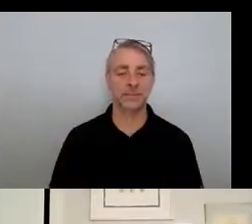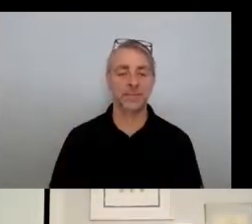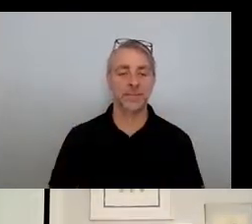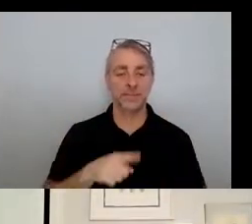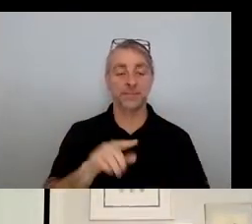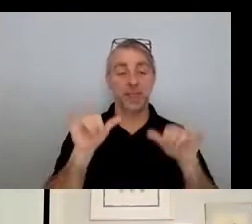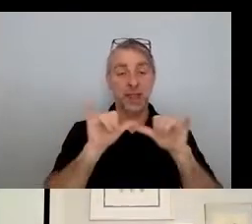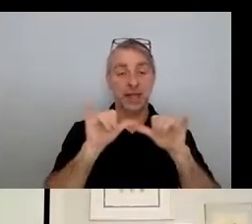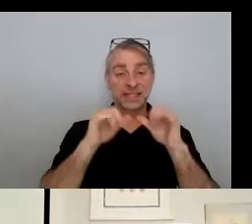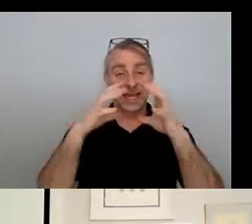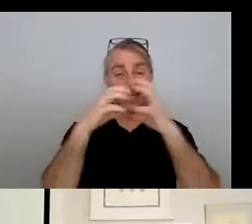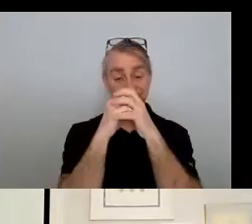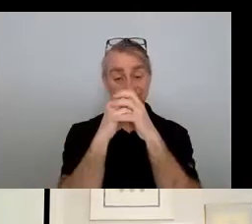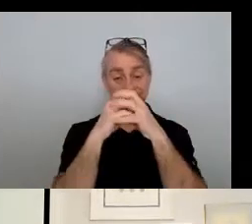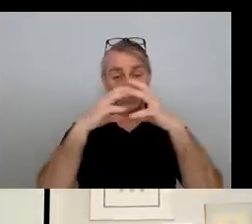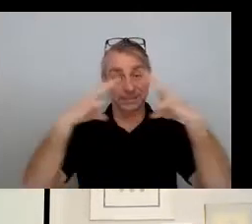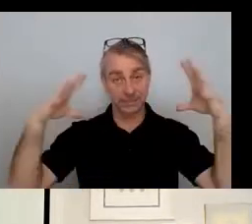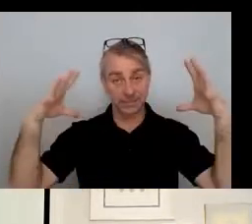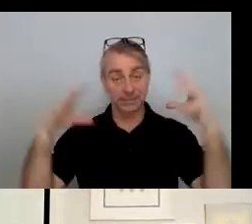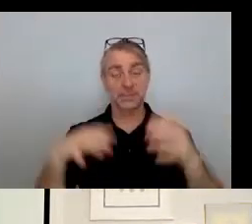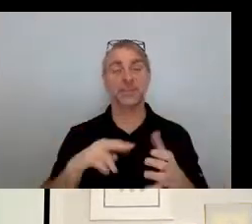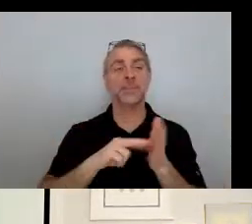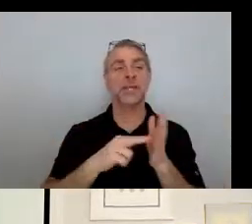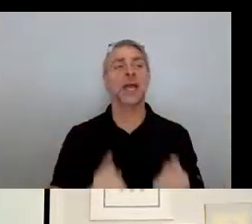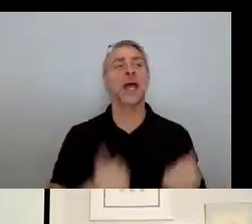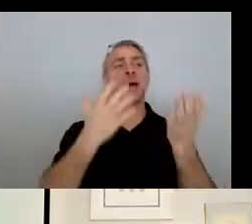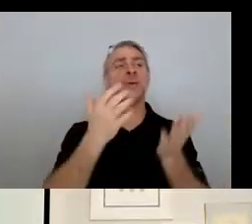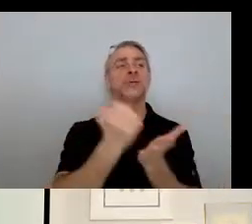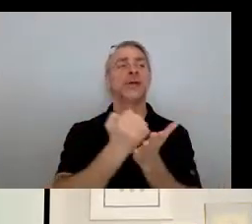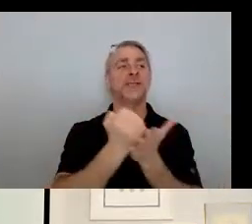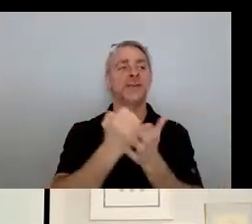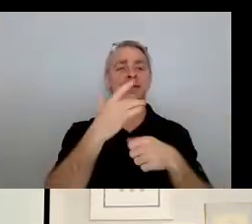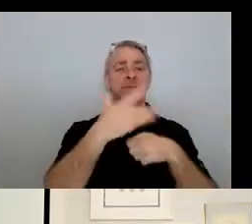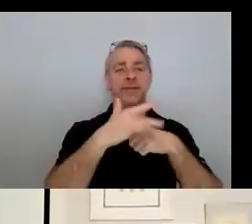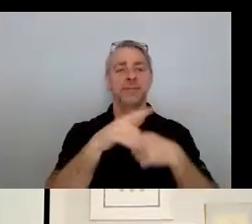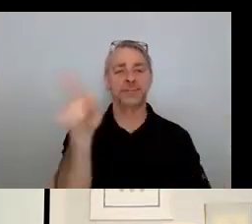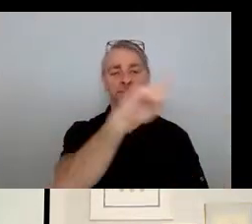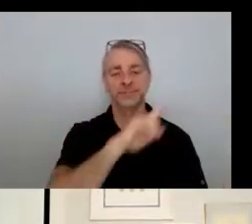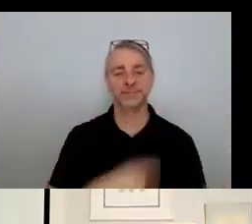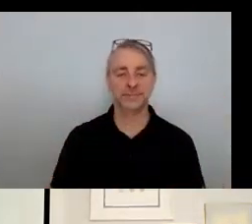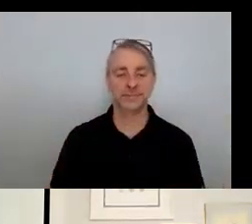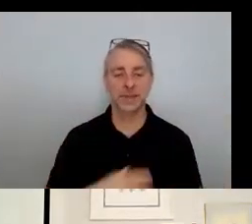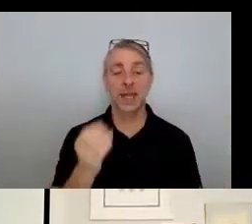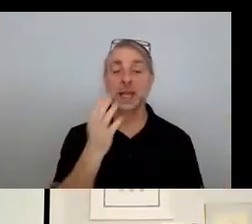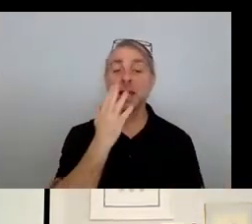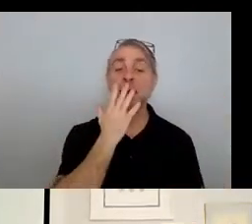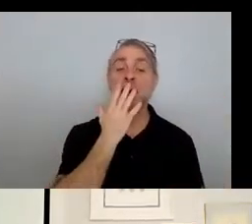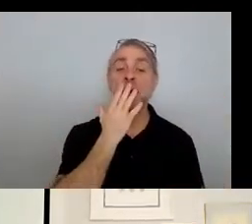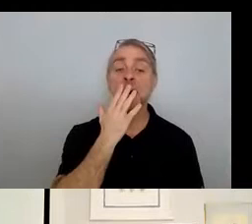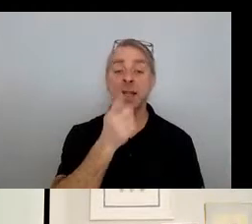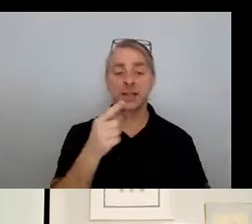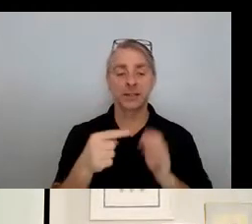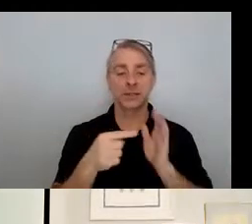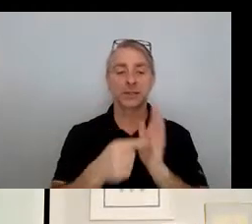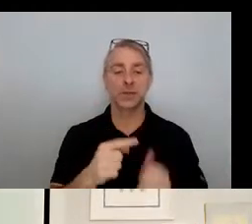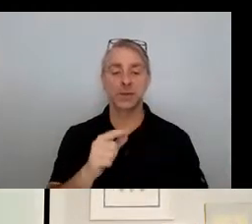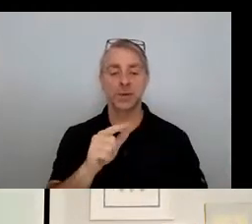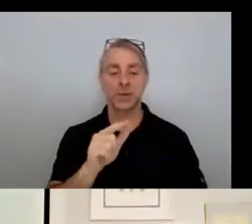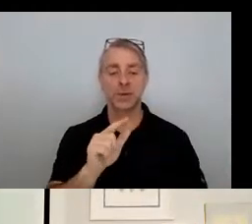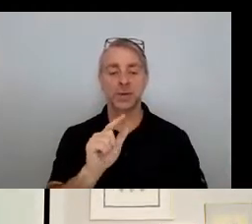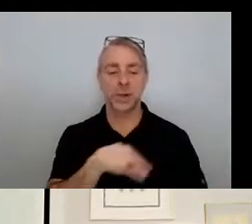bubble indicates the size of the evidence base, and also the colors indicate quality of